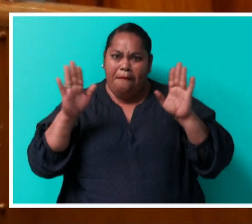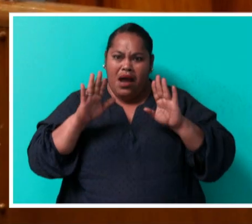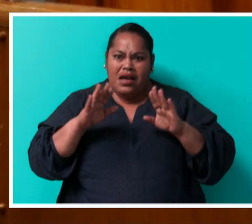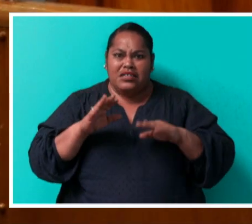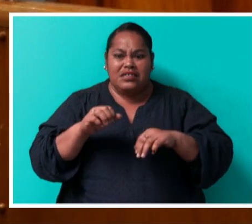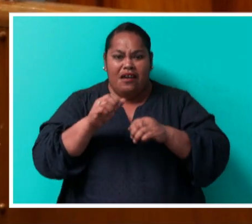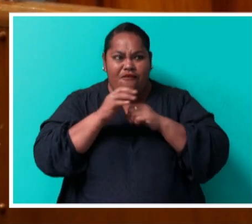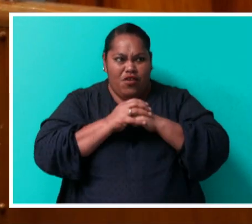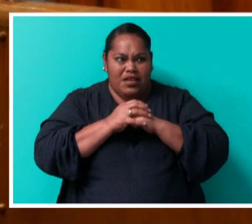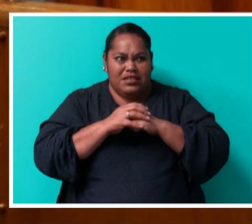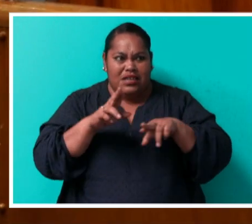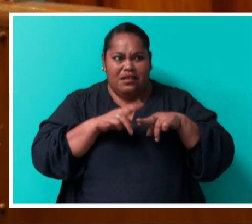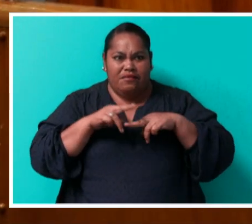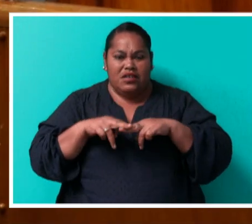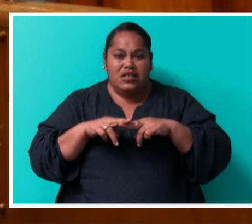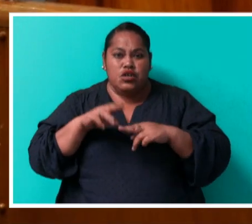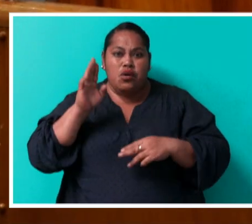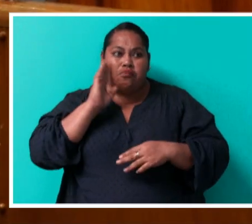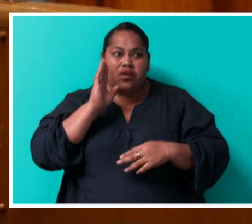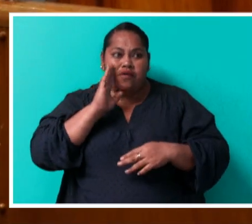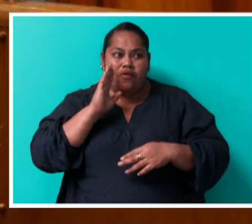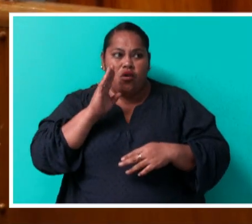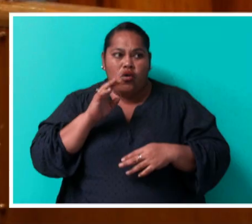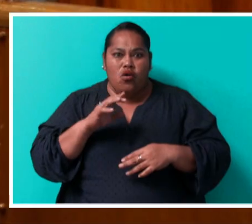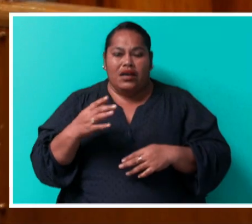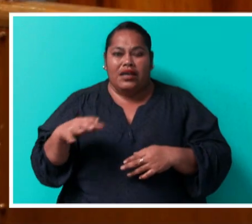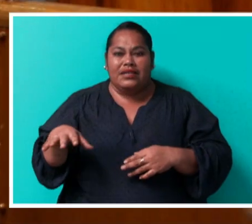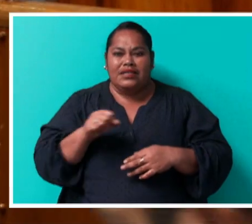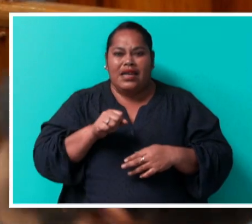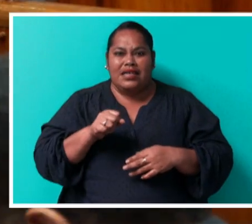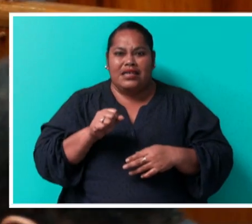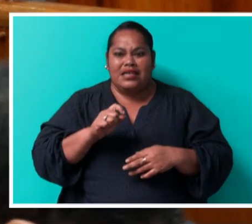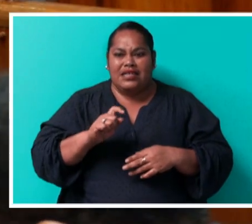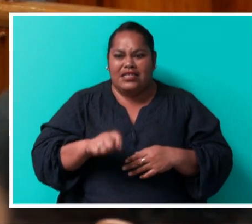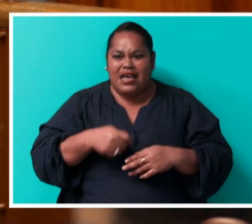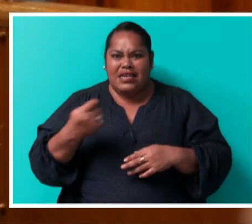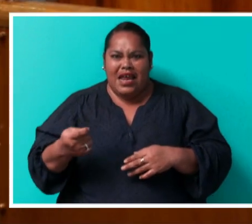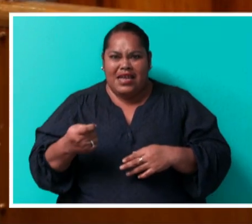up his next appointment in cold Europe. And he's